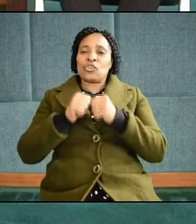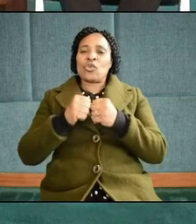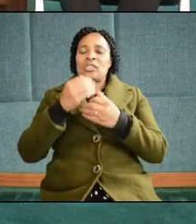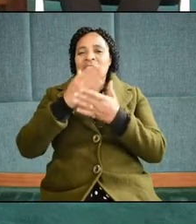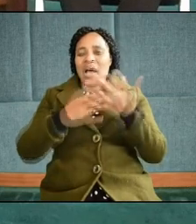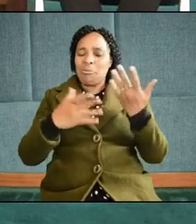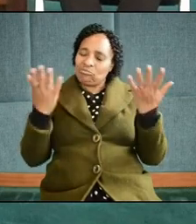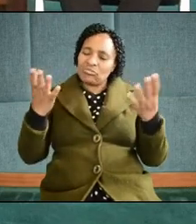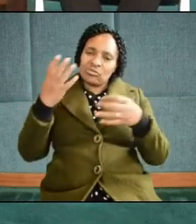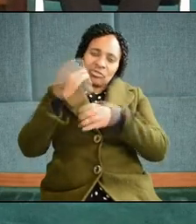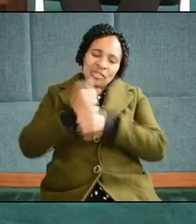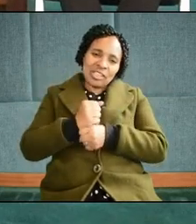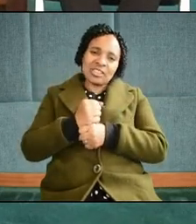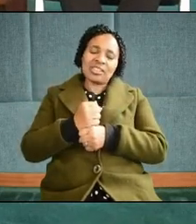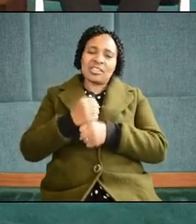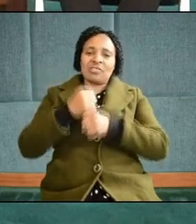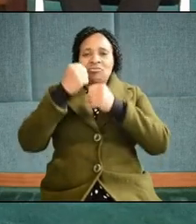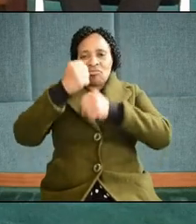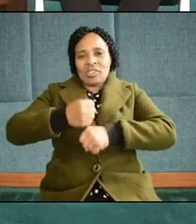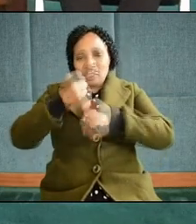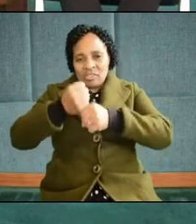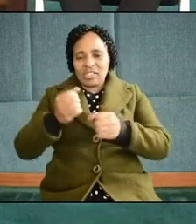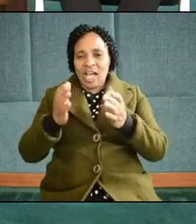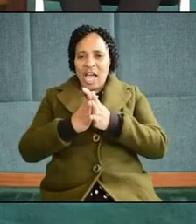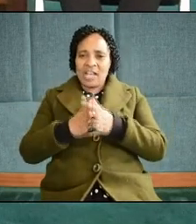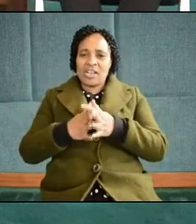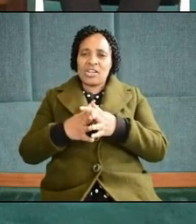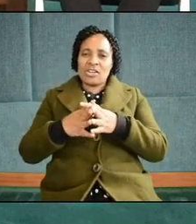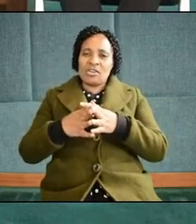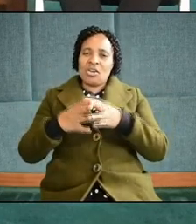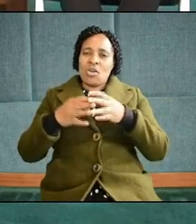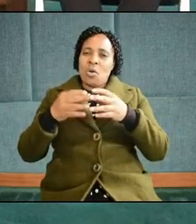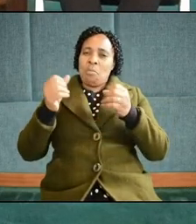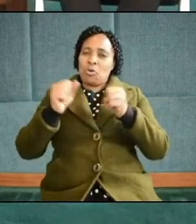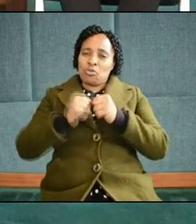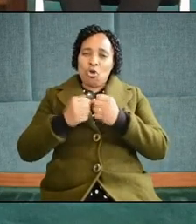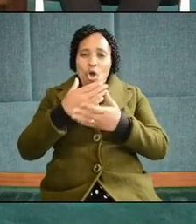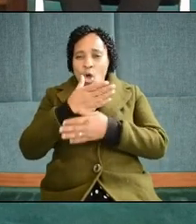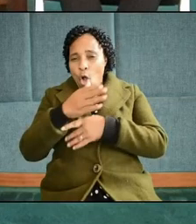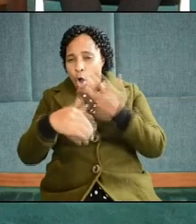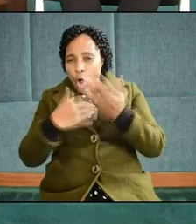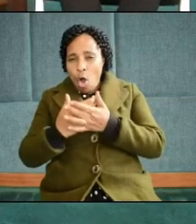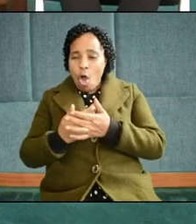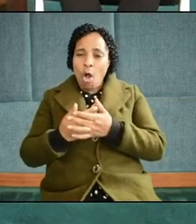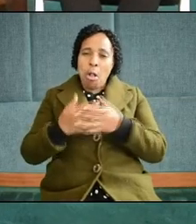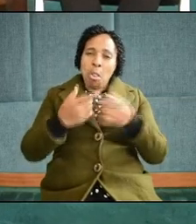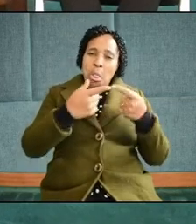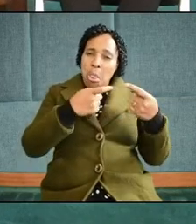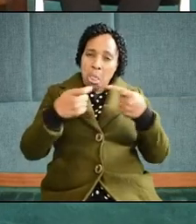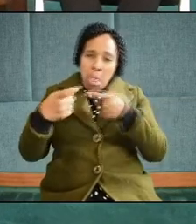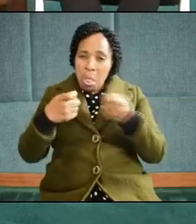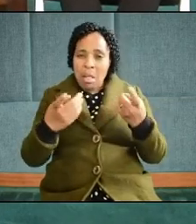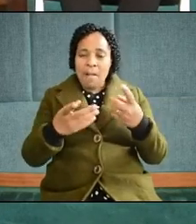chariots, some may trust in horses, some may trust in nuclear weaponry, but we will